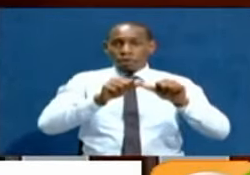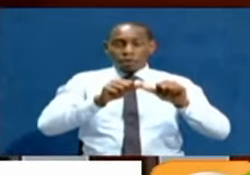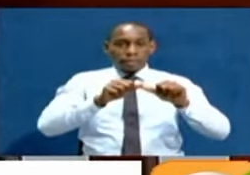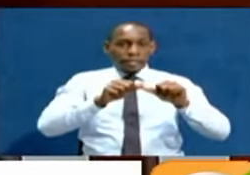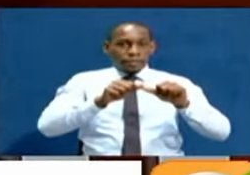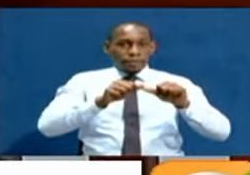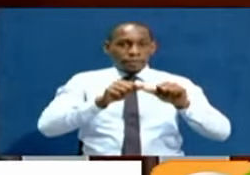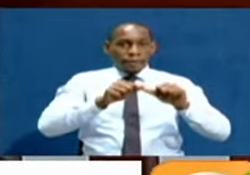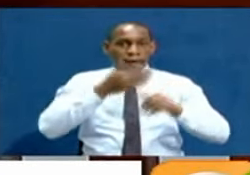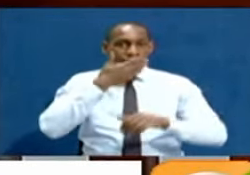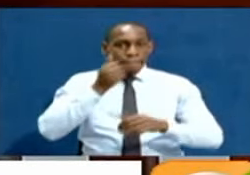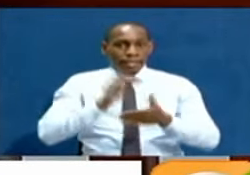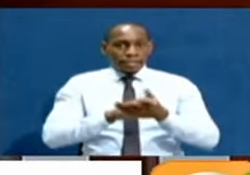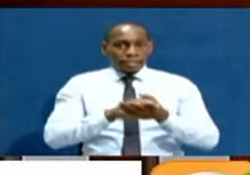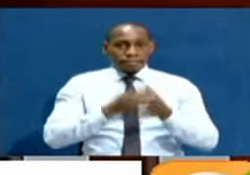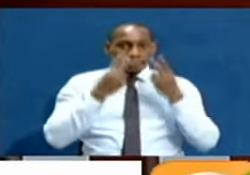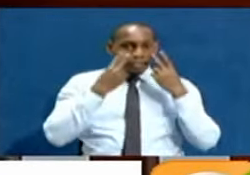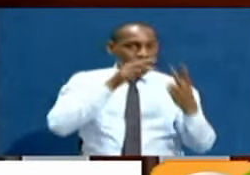need to look at